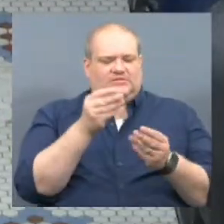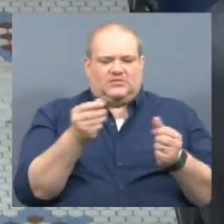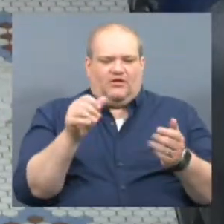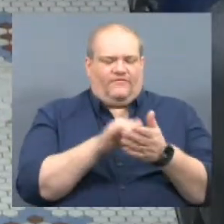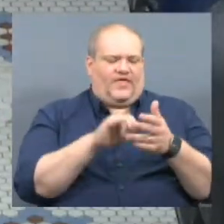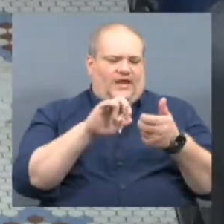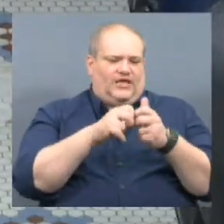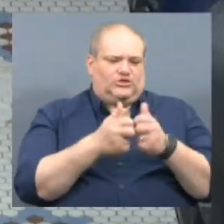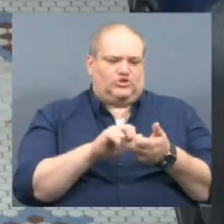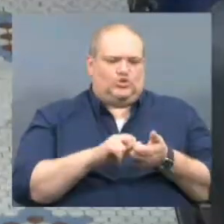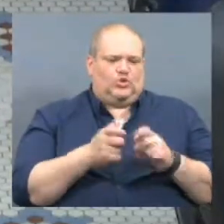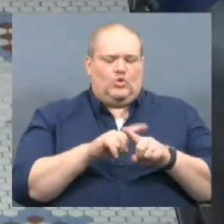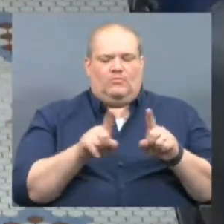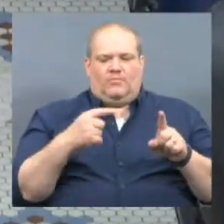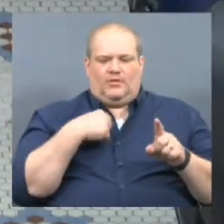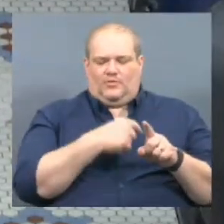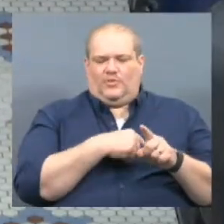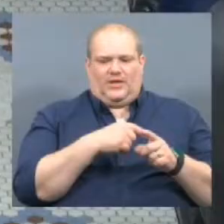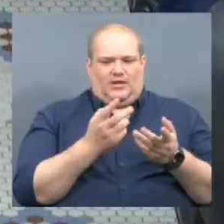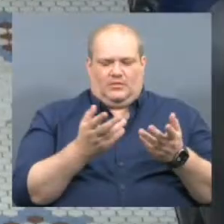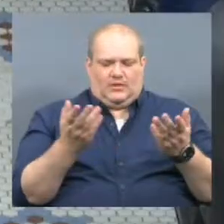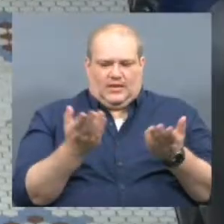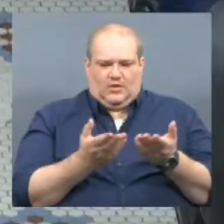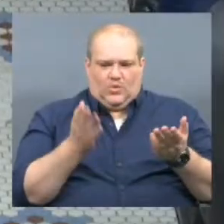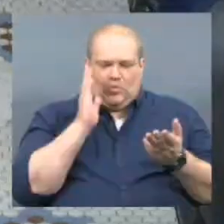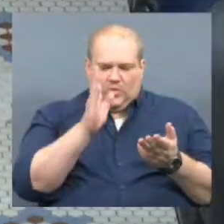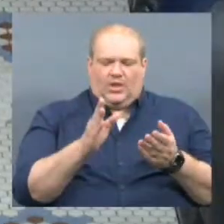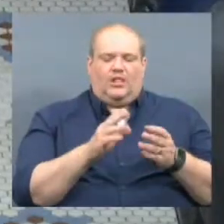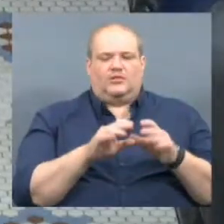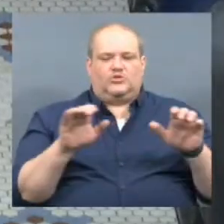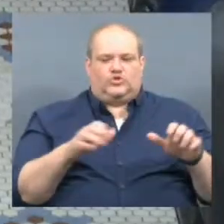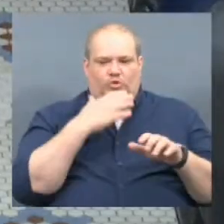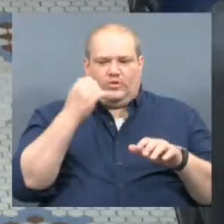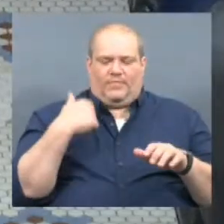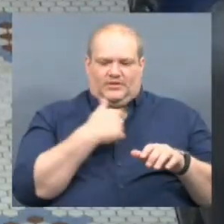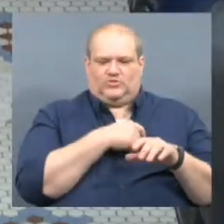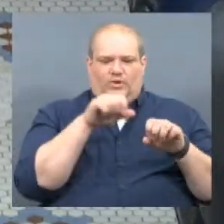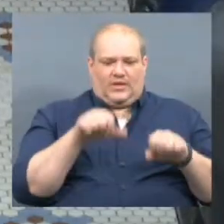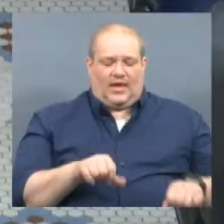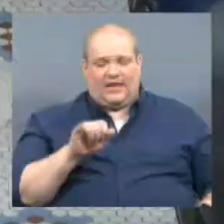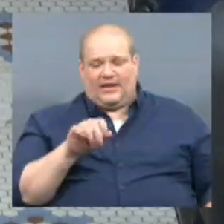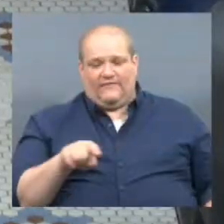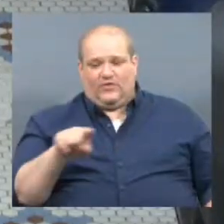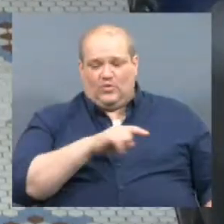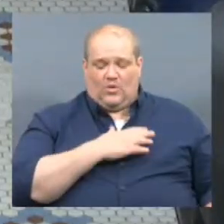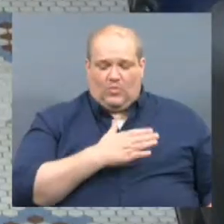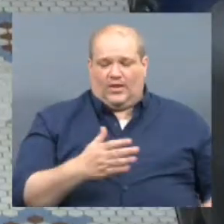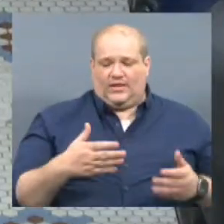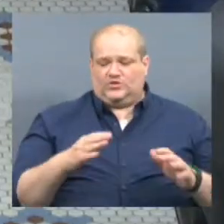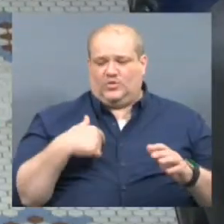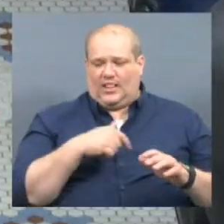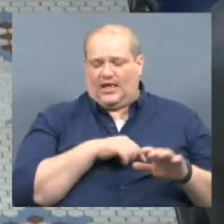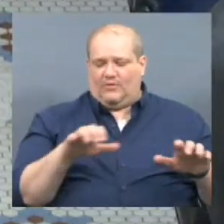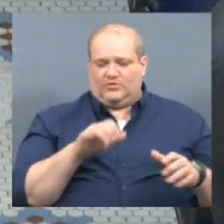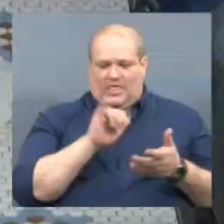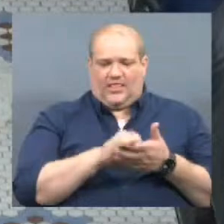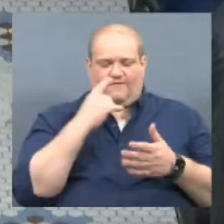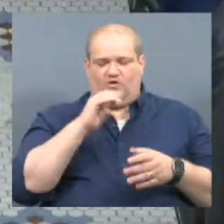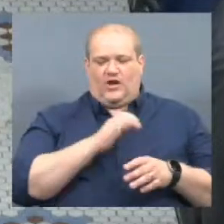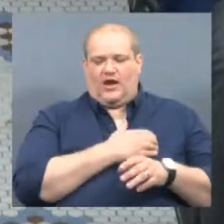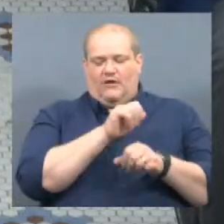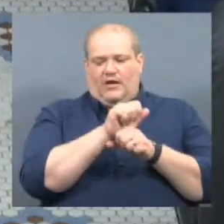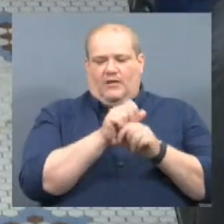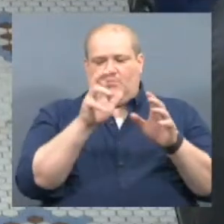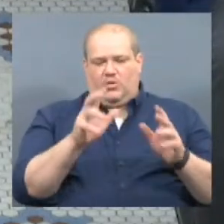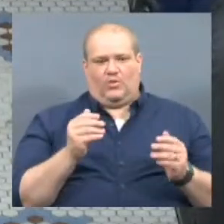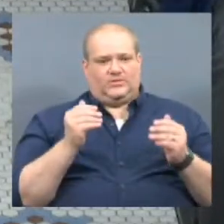issue. But we're not gonna end here. We'll just do the best we can. If you are willing to allow us to do this for our employees